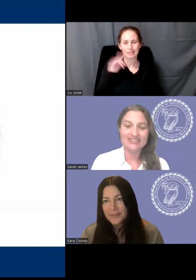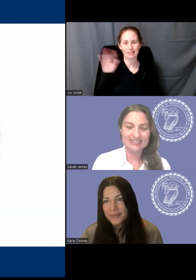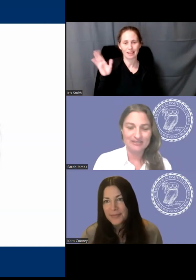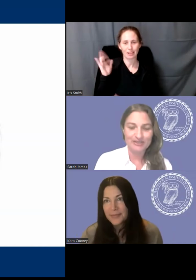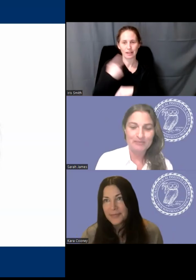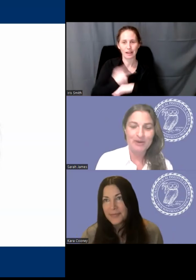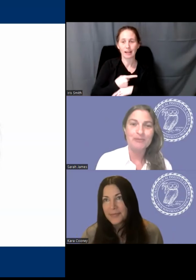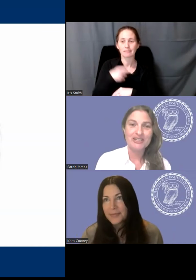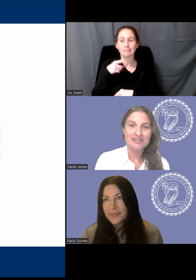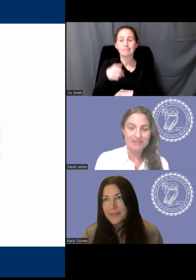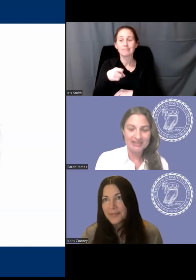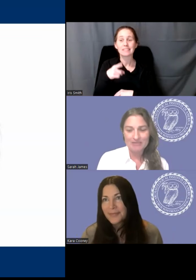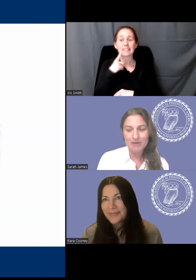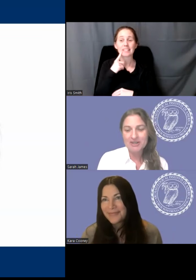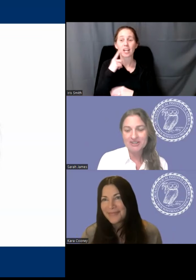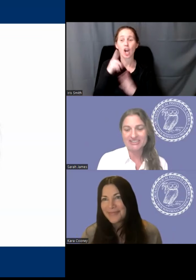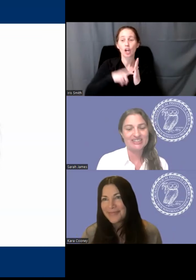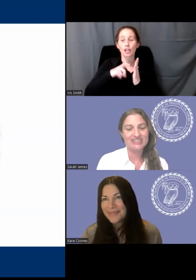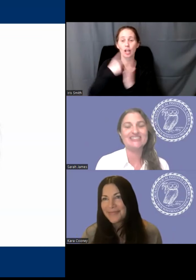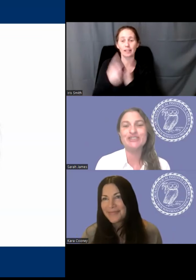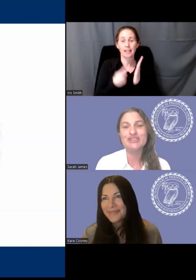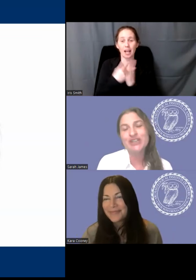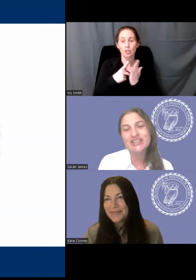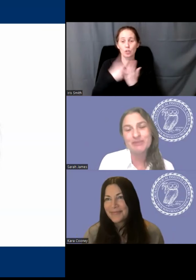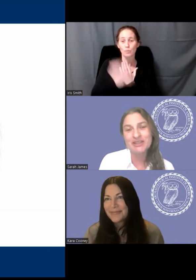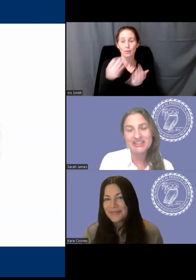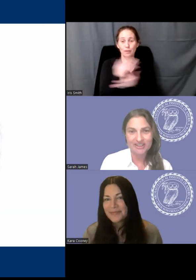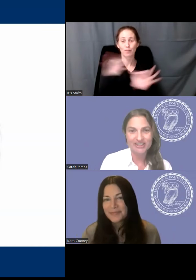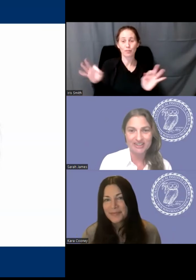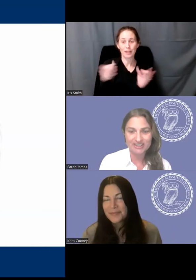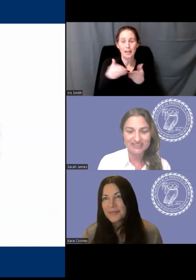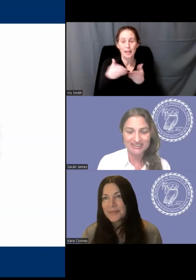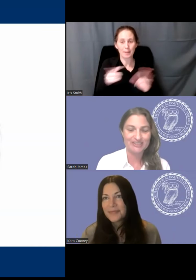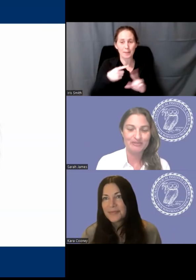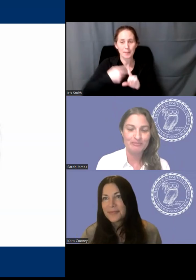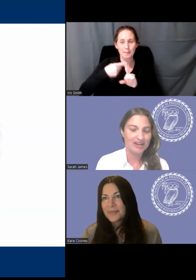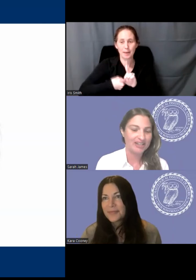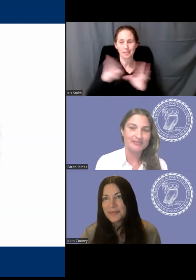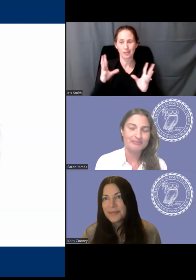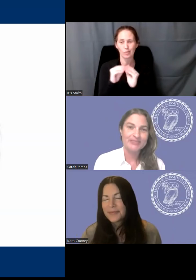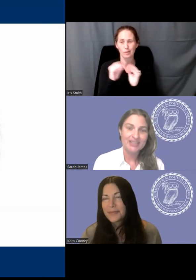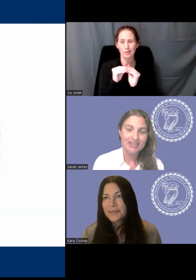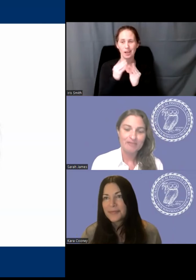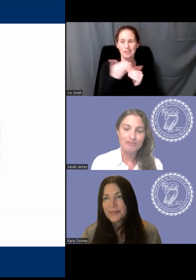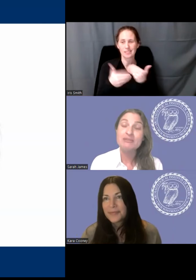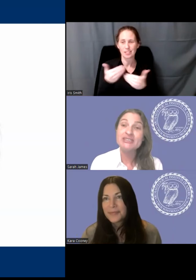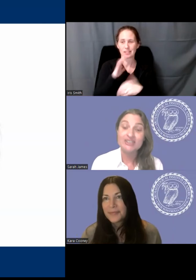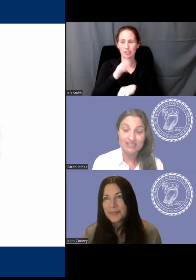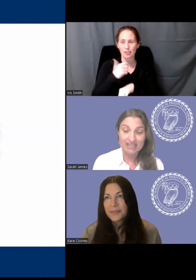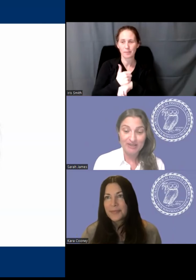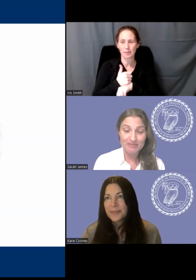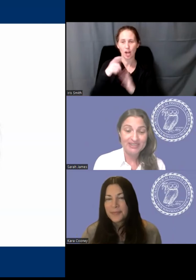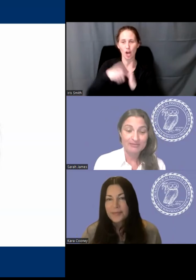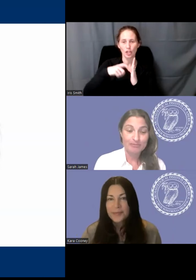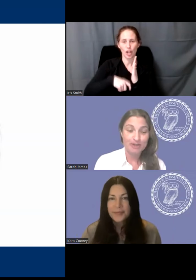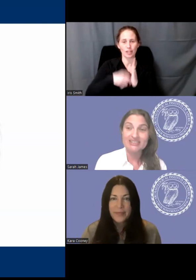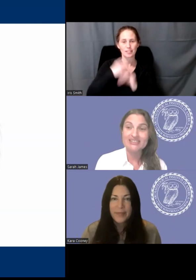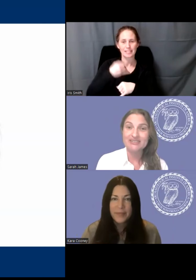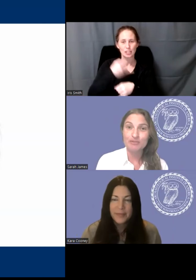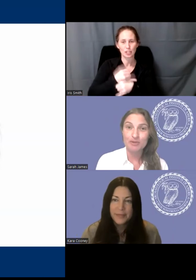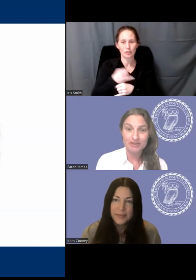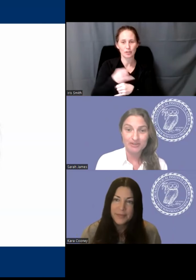Hour is a free public monthly webinar series that was created by the Archaeological Institute of America. My name is Sarah James. I